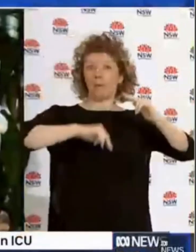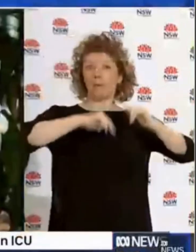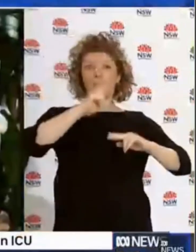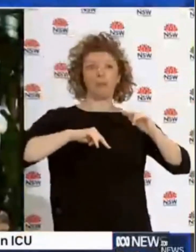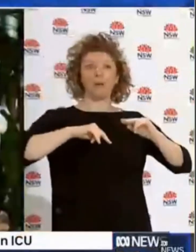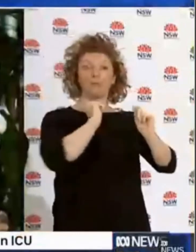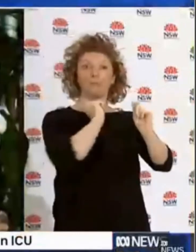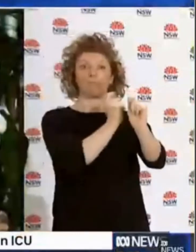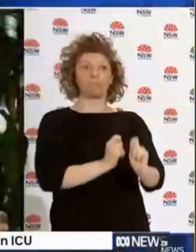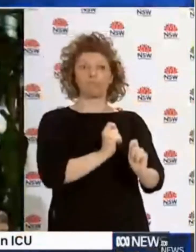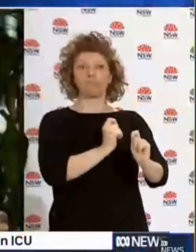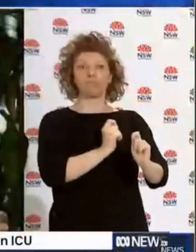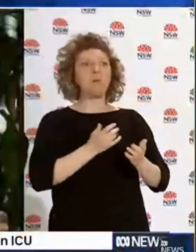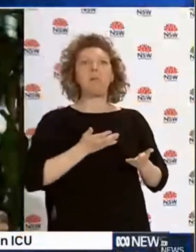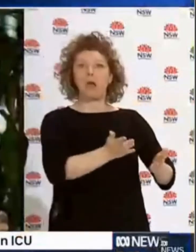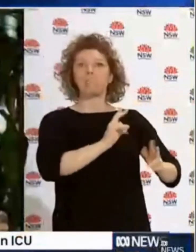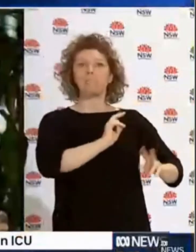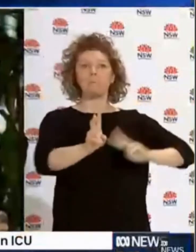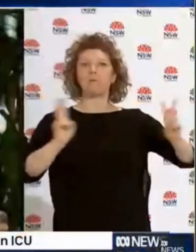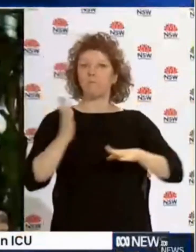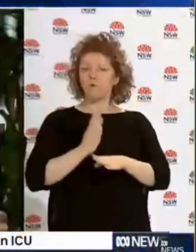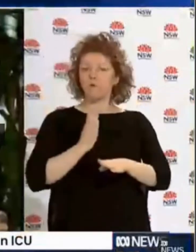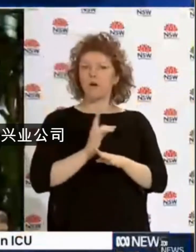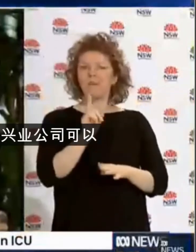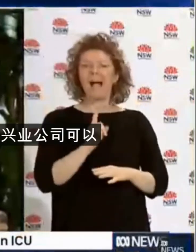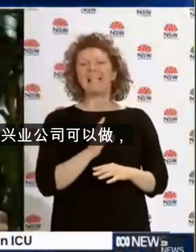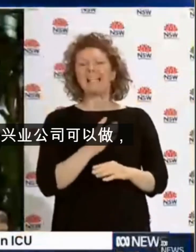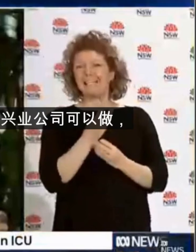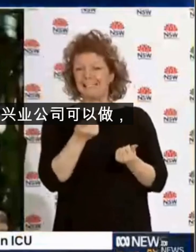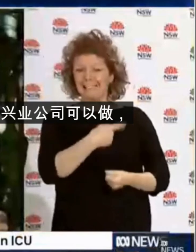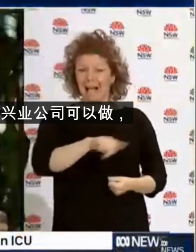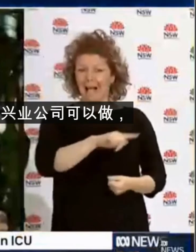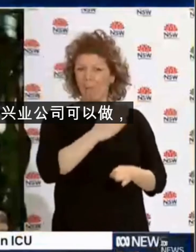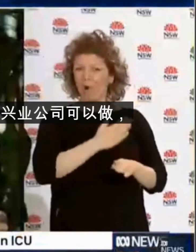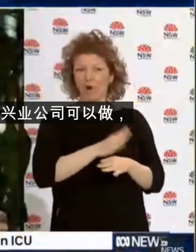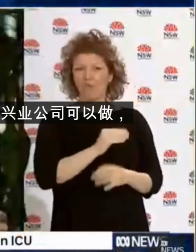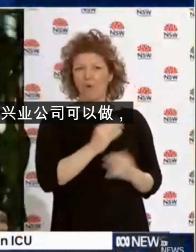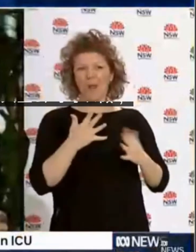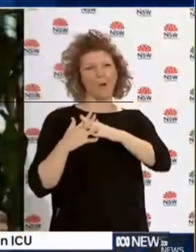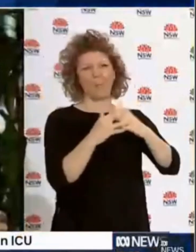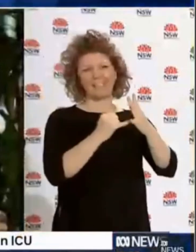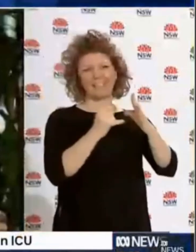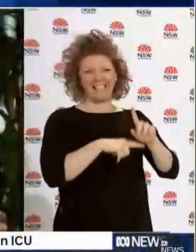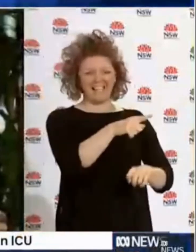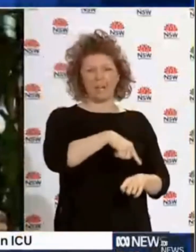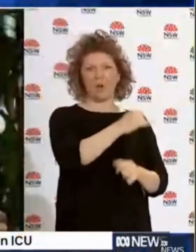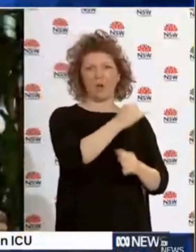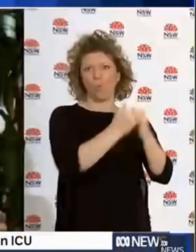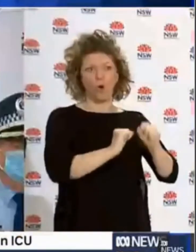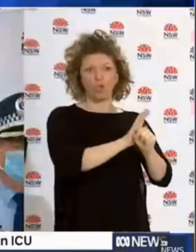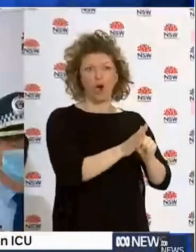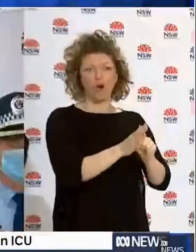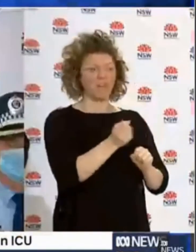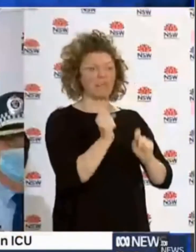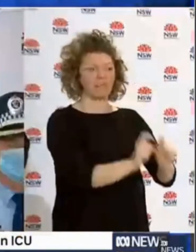workforce comes from the west and the southwest. Is there anything companies can do in this circumstance, given that they might not have any workers on the